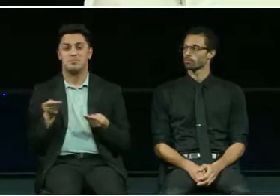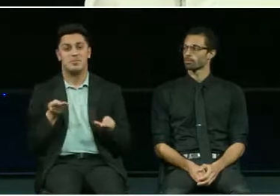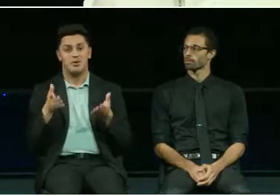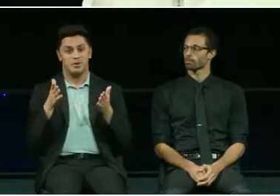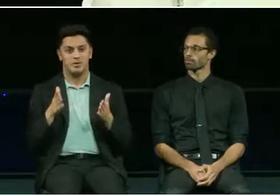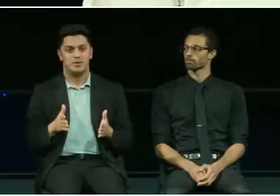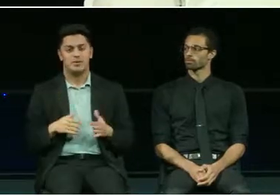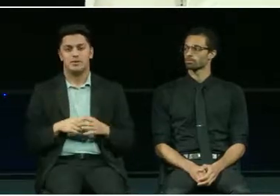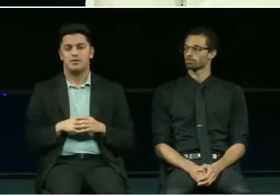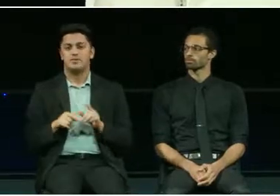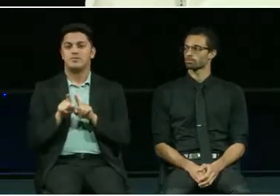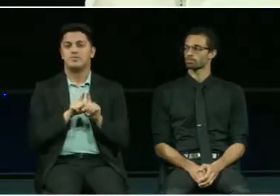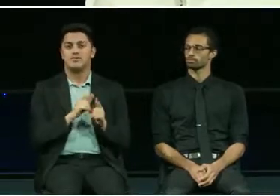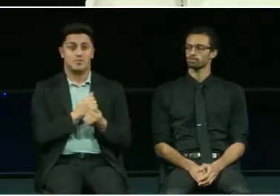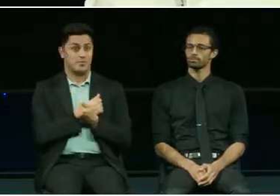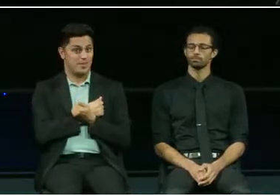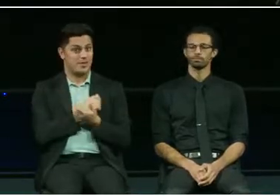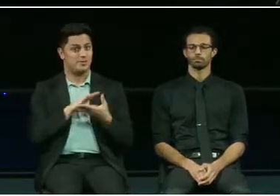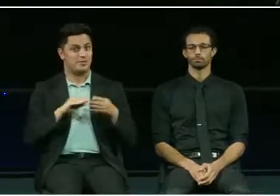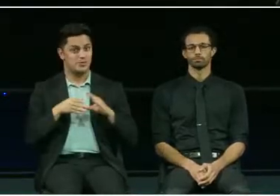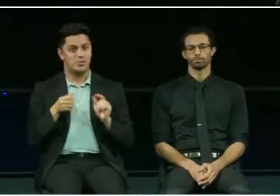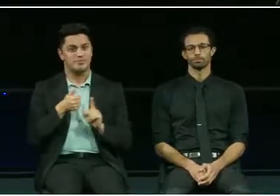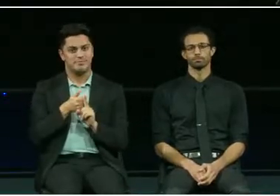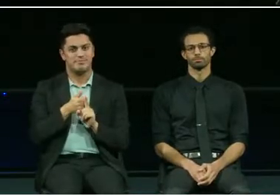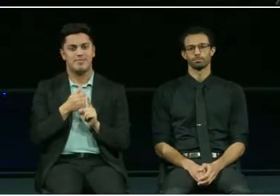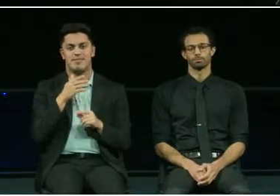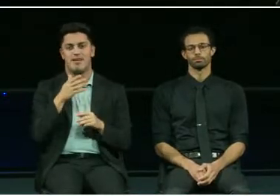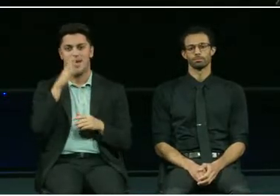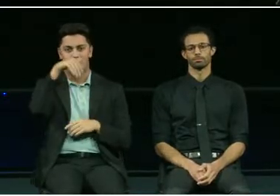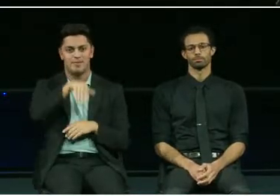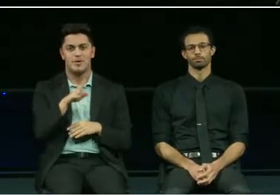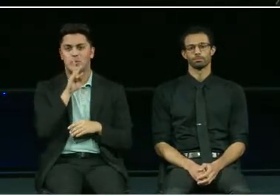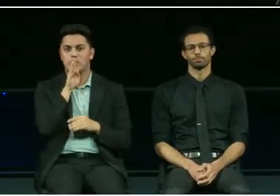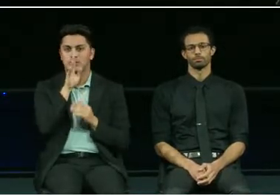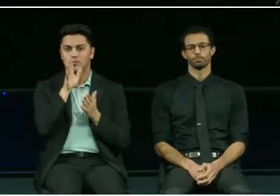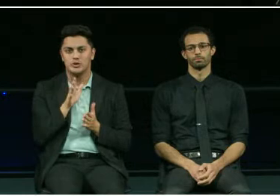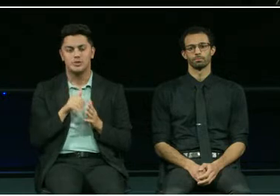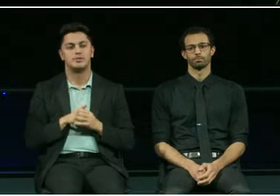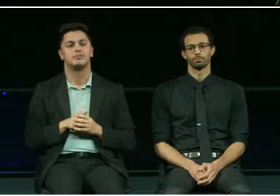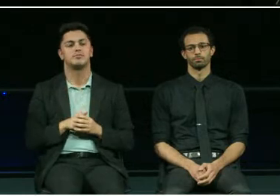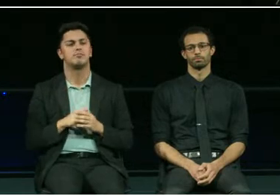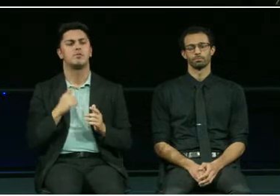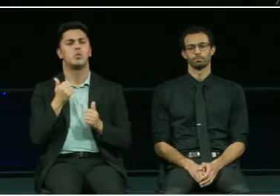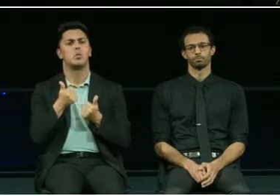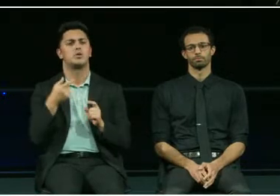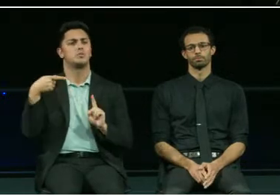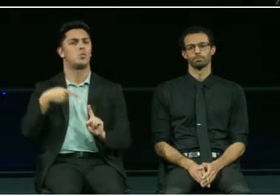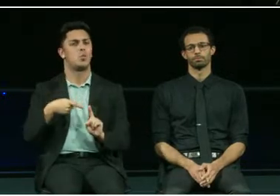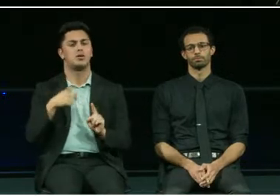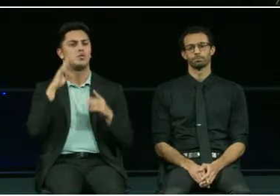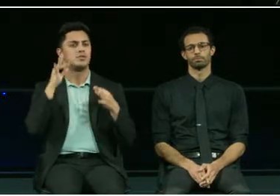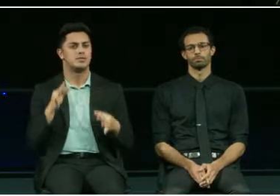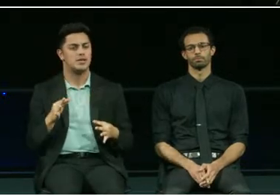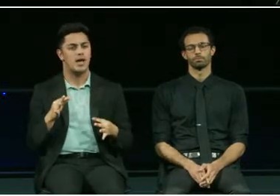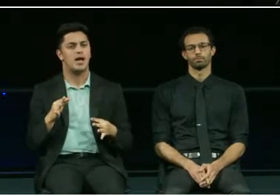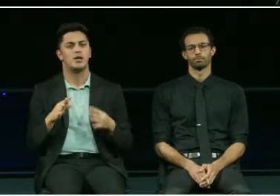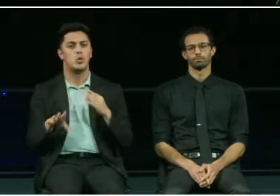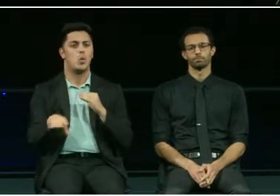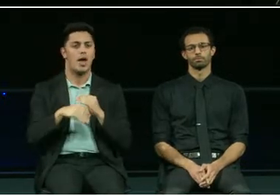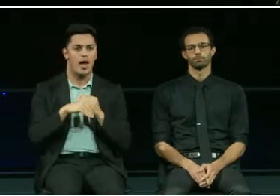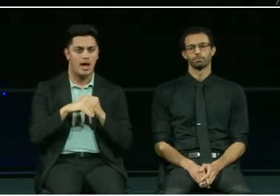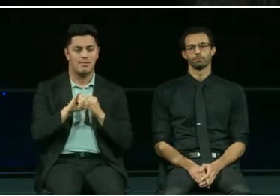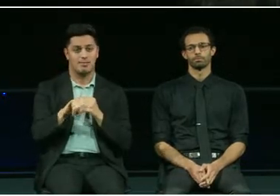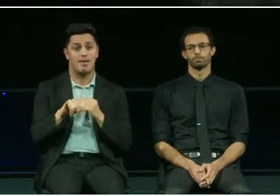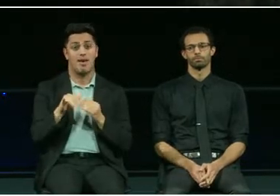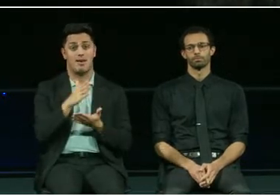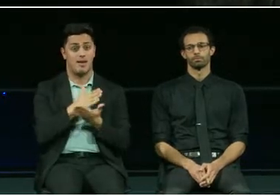And it's also a love story, the Elephant Whisperers. And at what point did you decide to add that